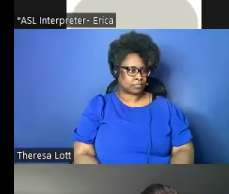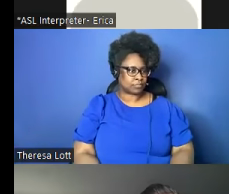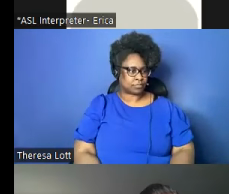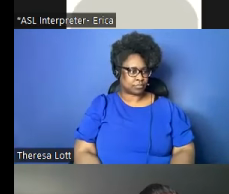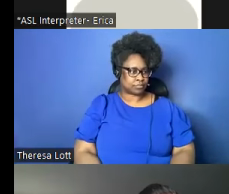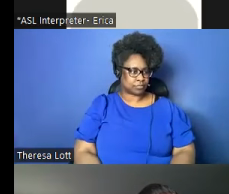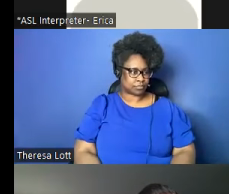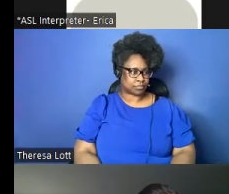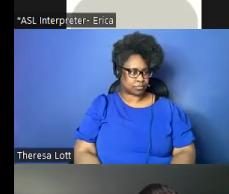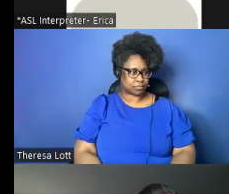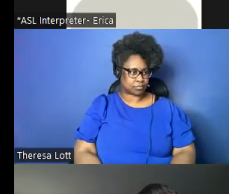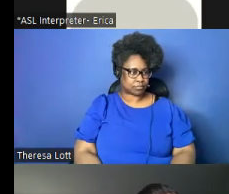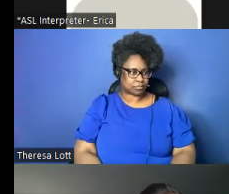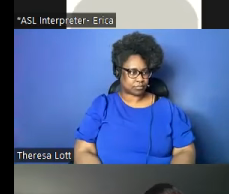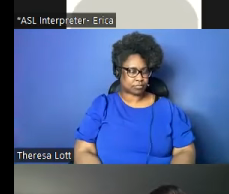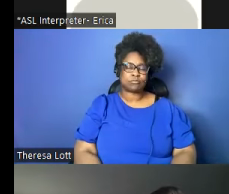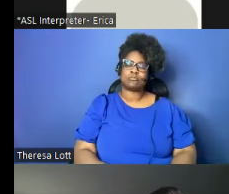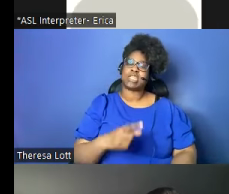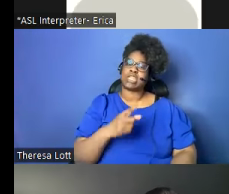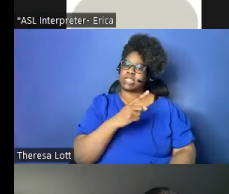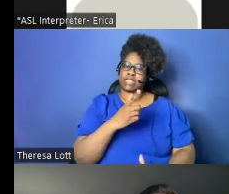Those are some of the main ideas.